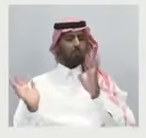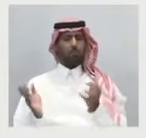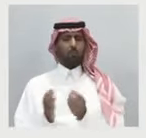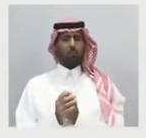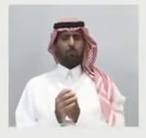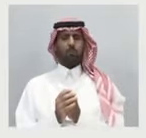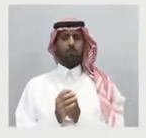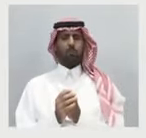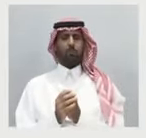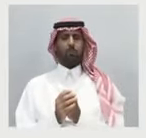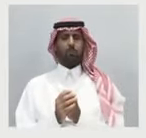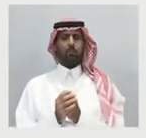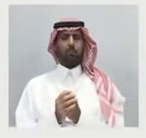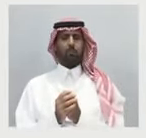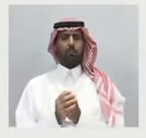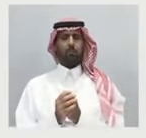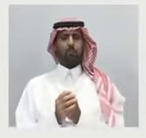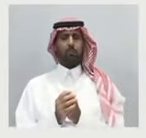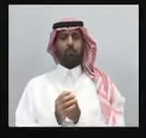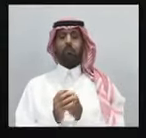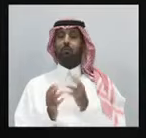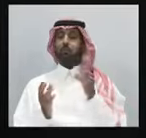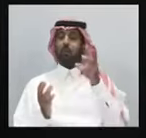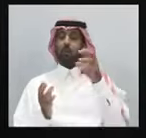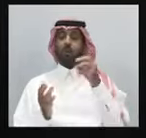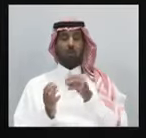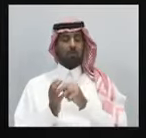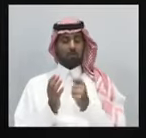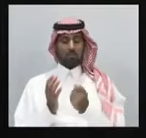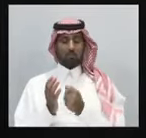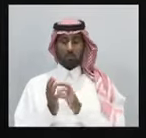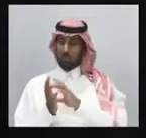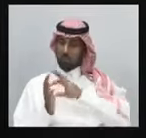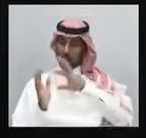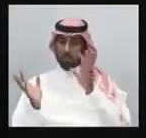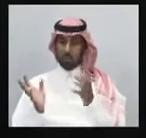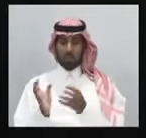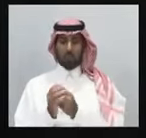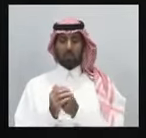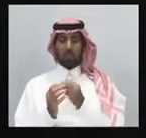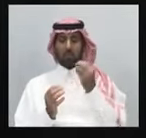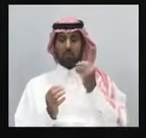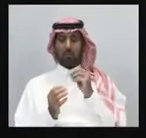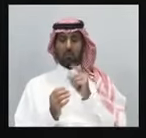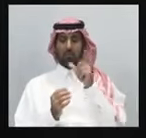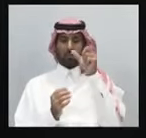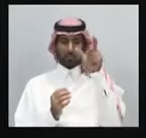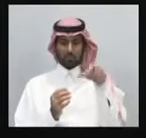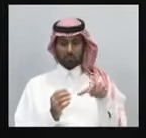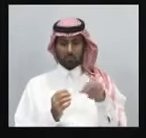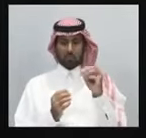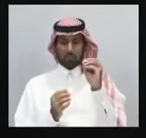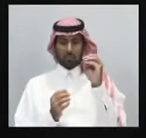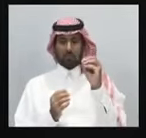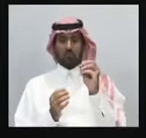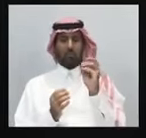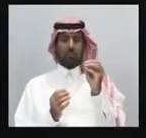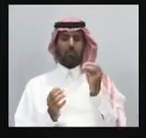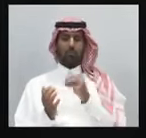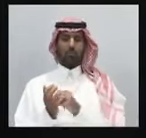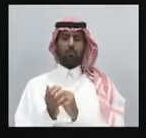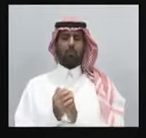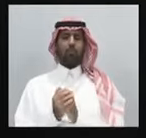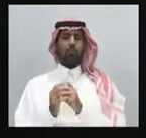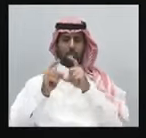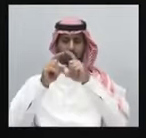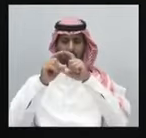So, you will put all your qualifications in there. And what did we say about it? The subtitles